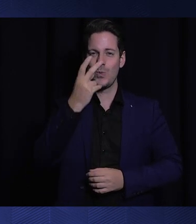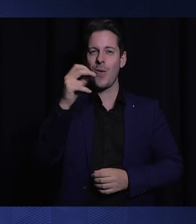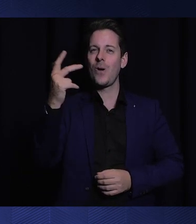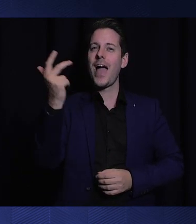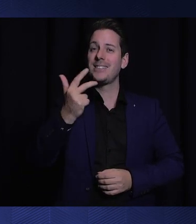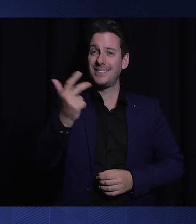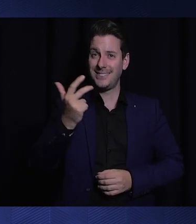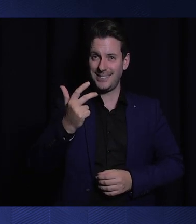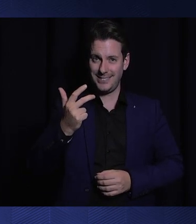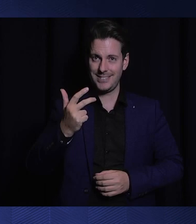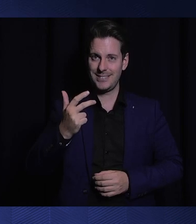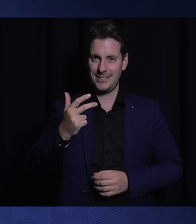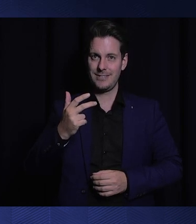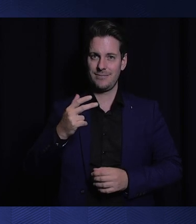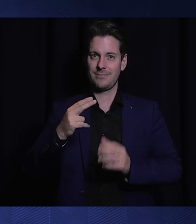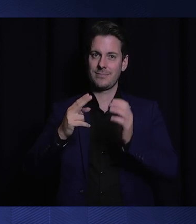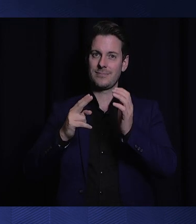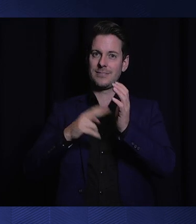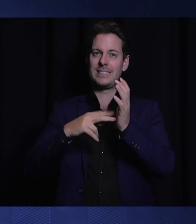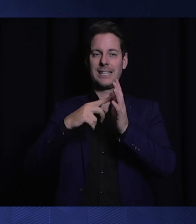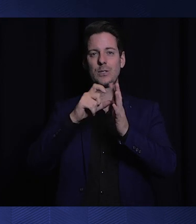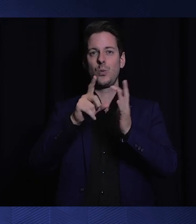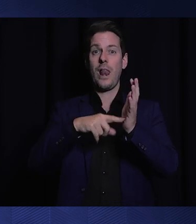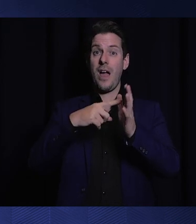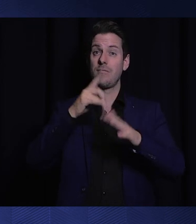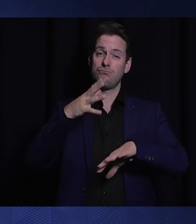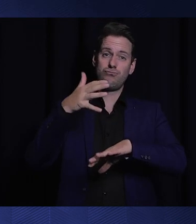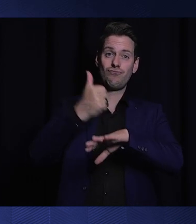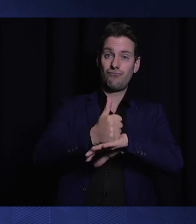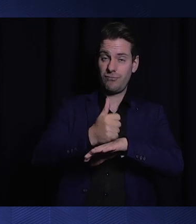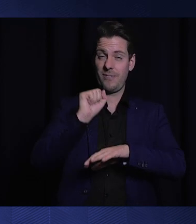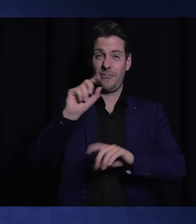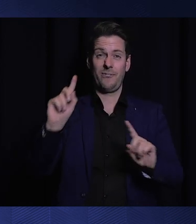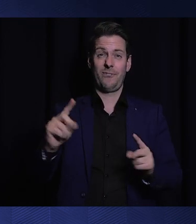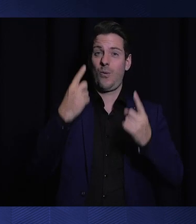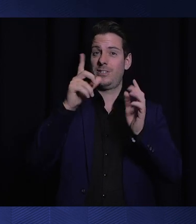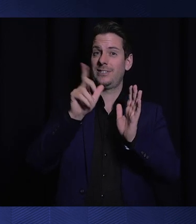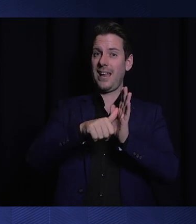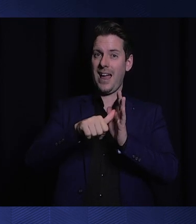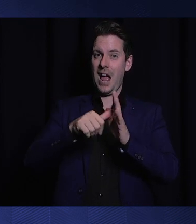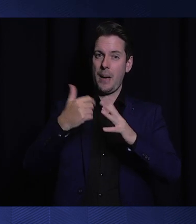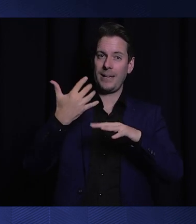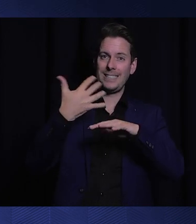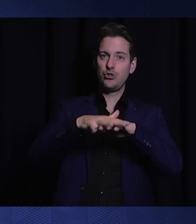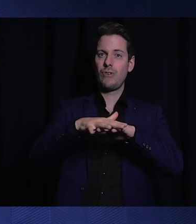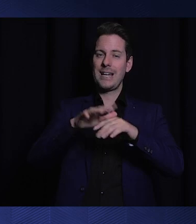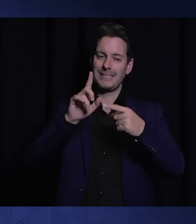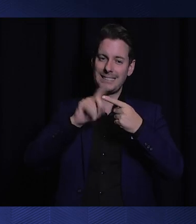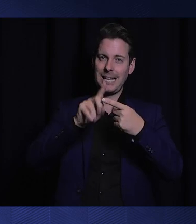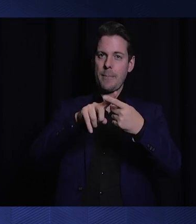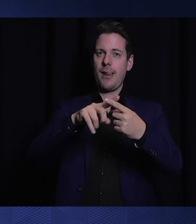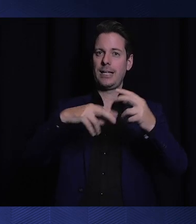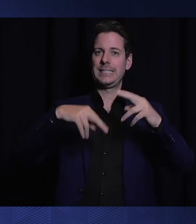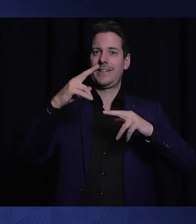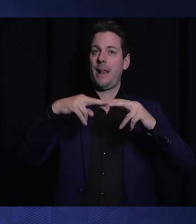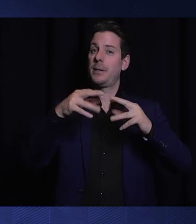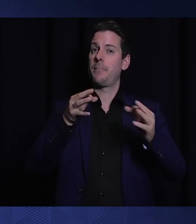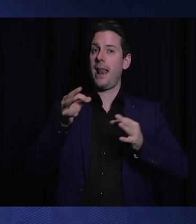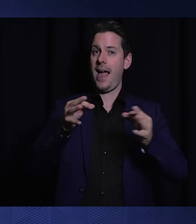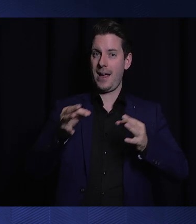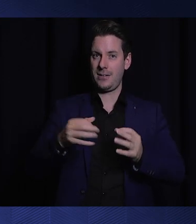2018, the District of Nadula launched their first ever comprehensive integrated sustainable development plan. It took